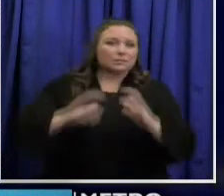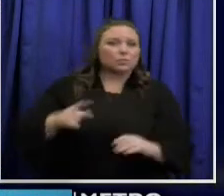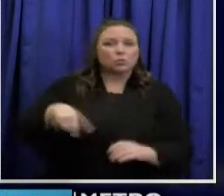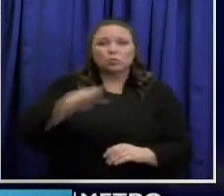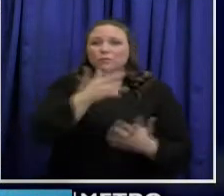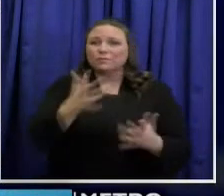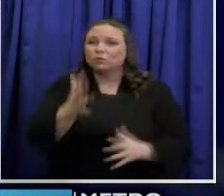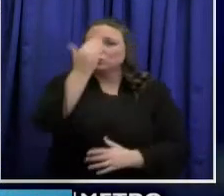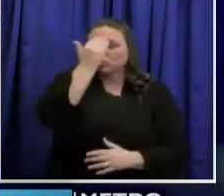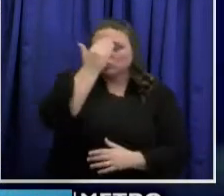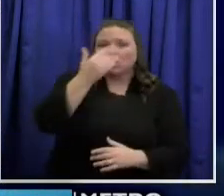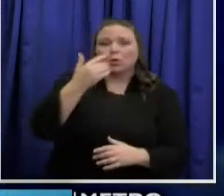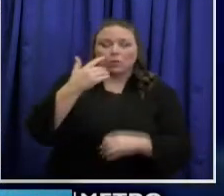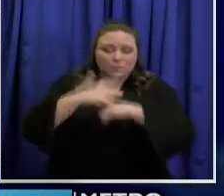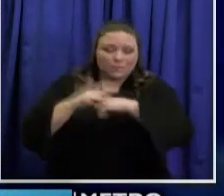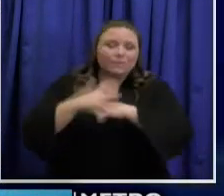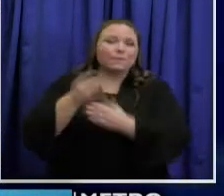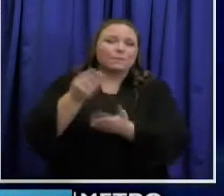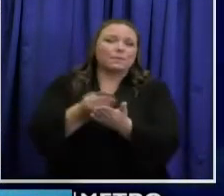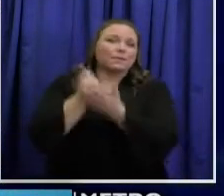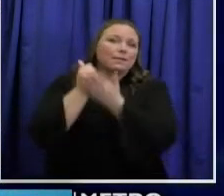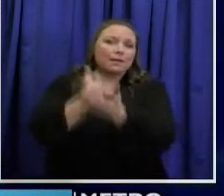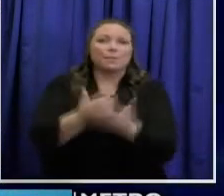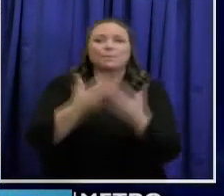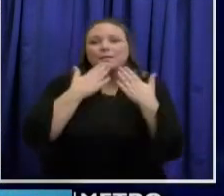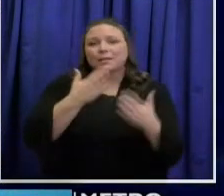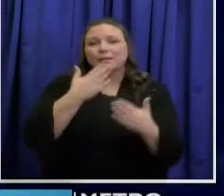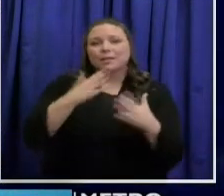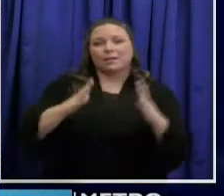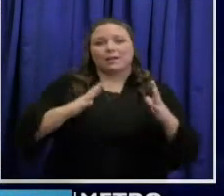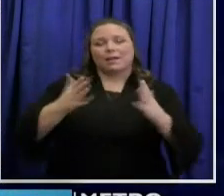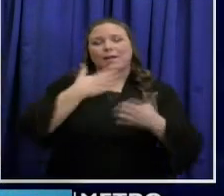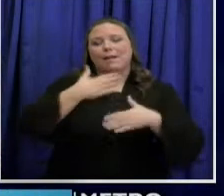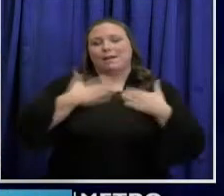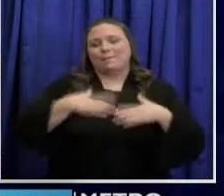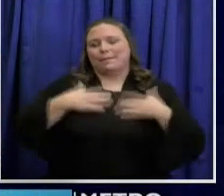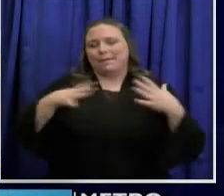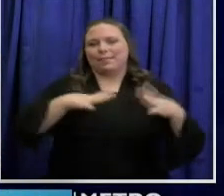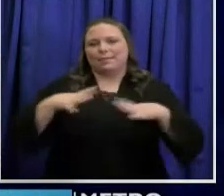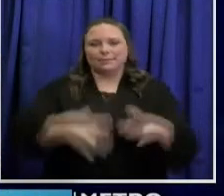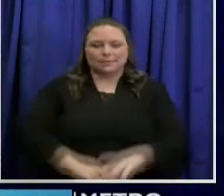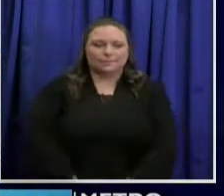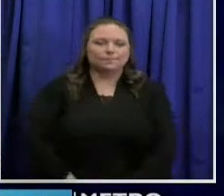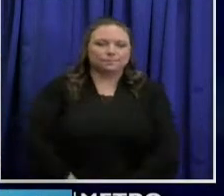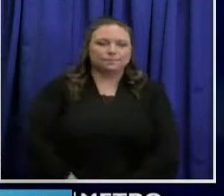that help is available. Thank you and happy holidays.